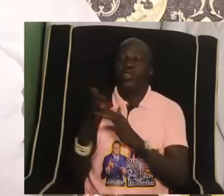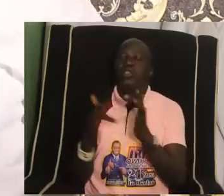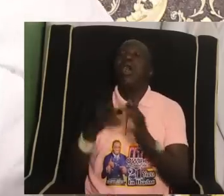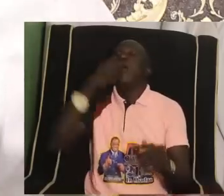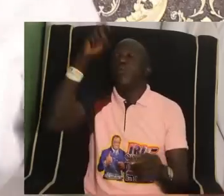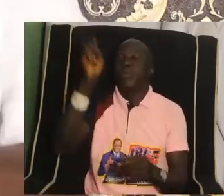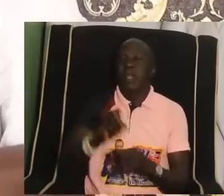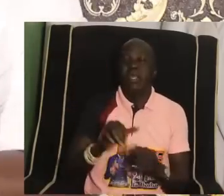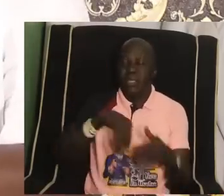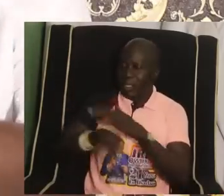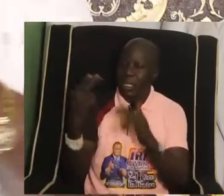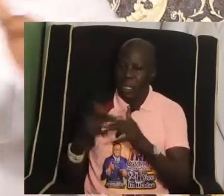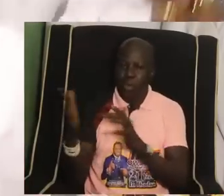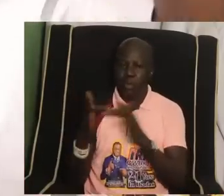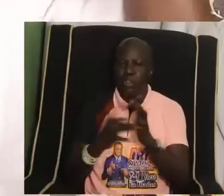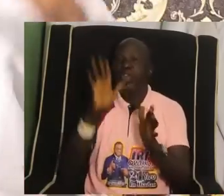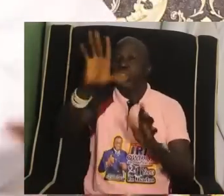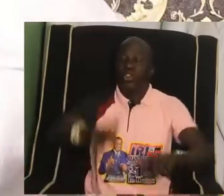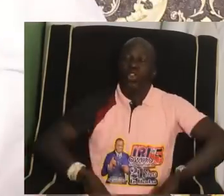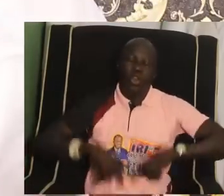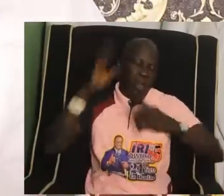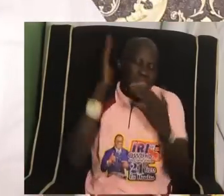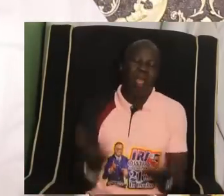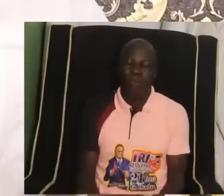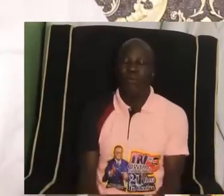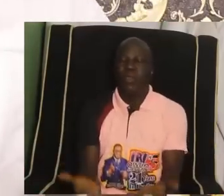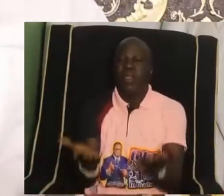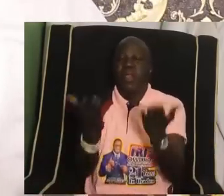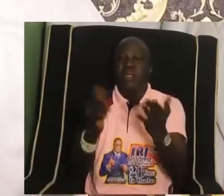Jesus. I authorize in the name of Jesus.